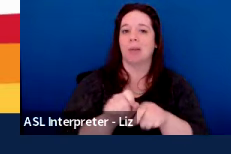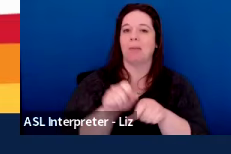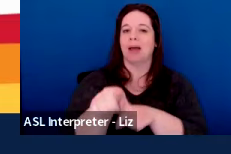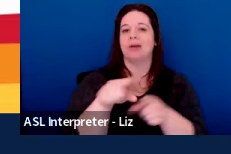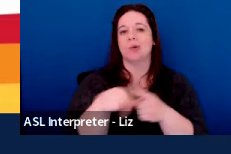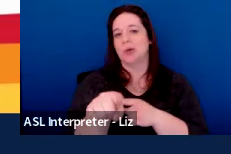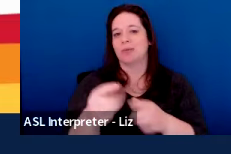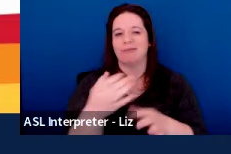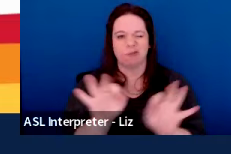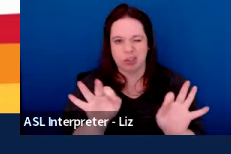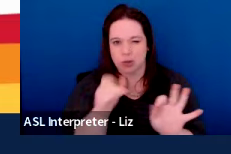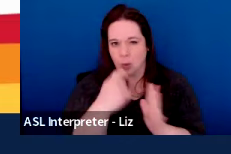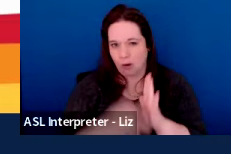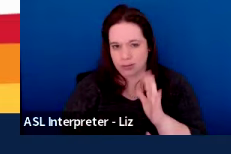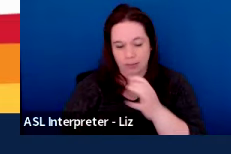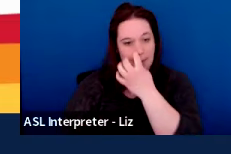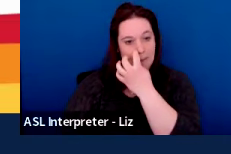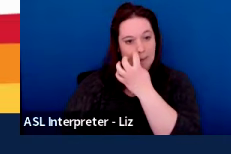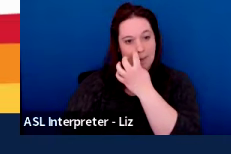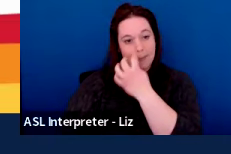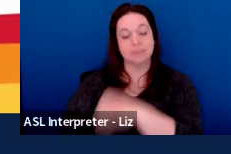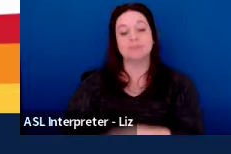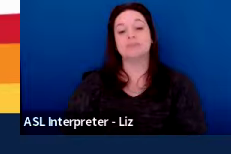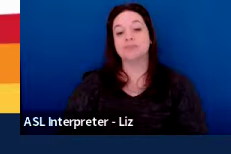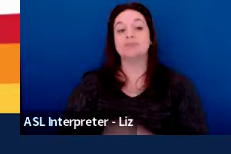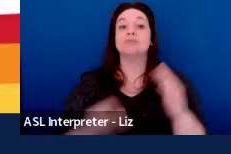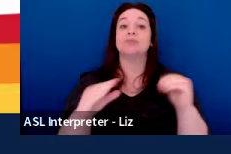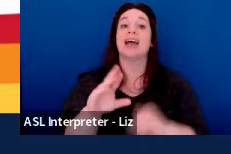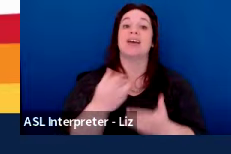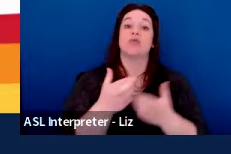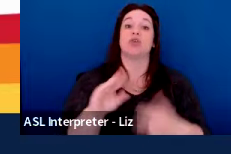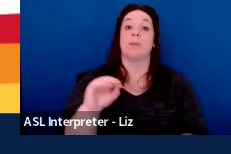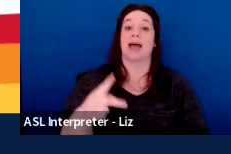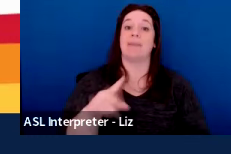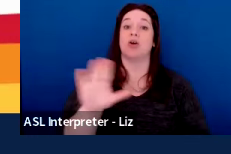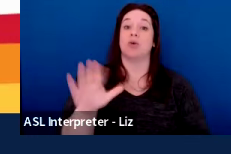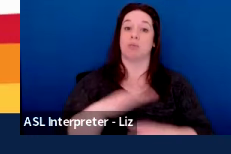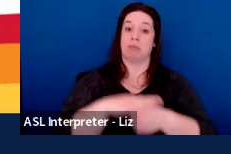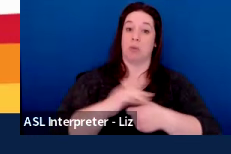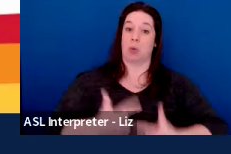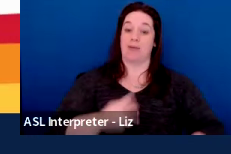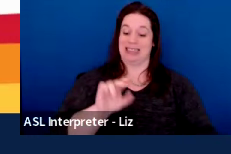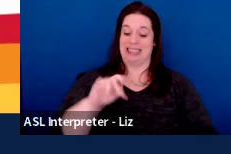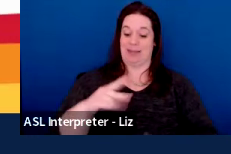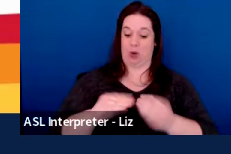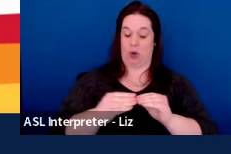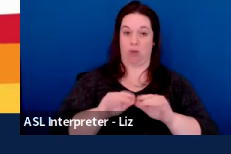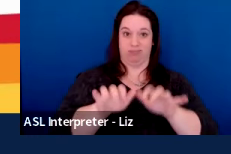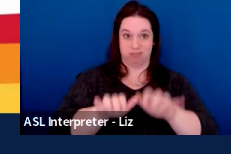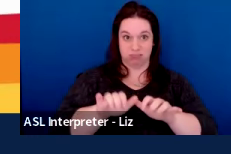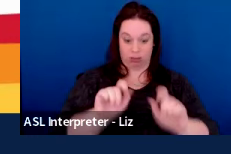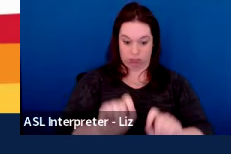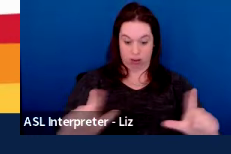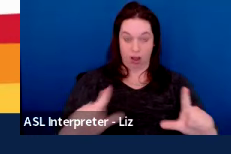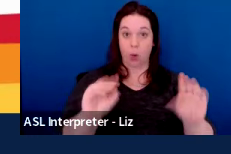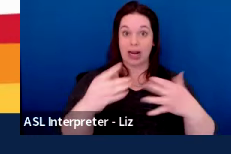you at no cost. We also have a resource map where you can enter your zip code, and it'll bring up organizations in the area. We